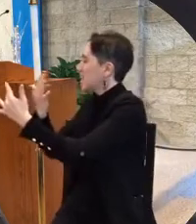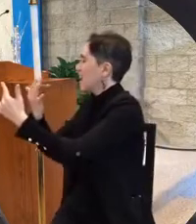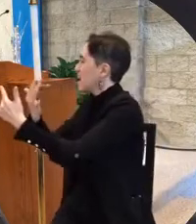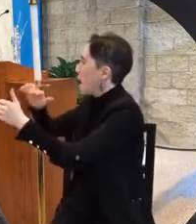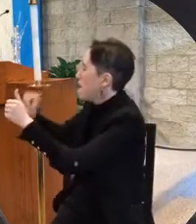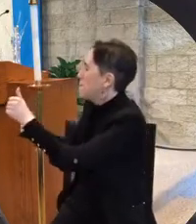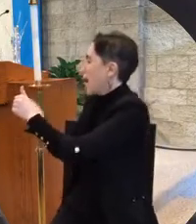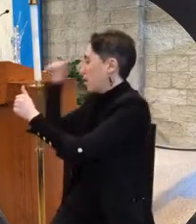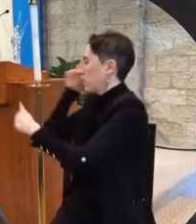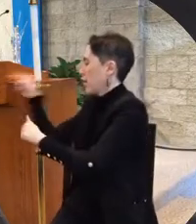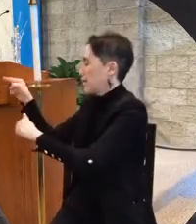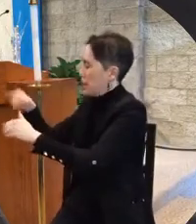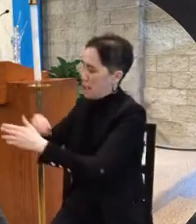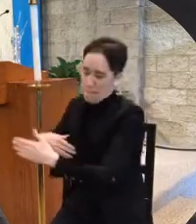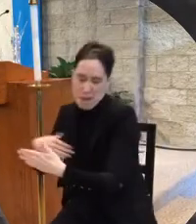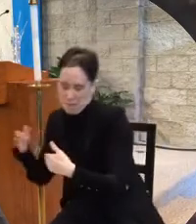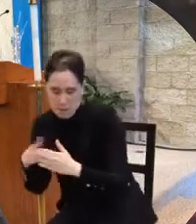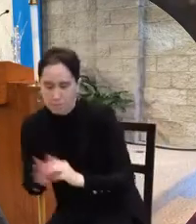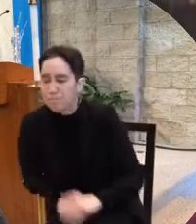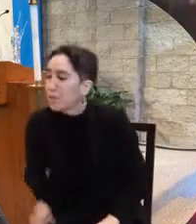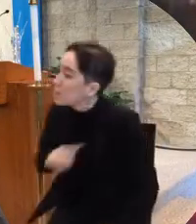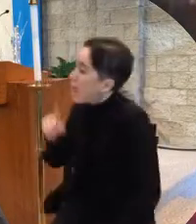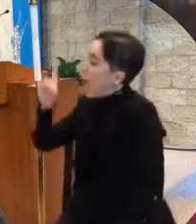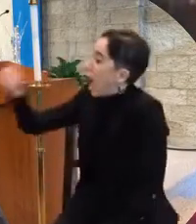So I want to ask you something right now.